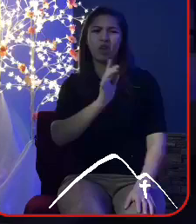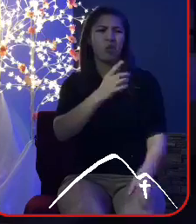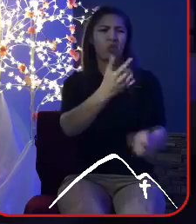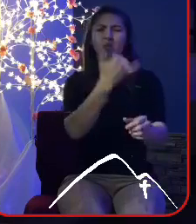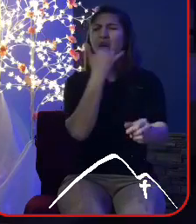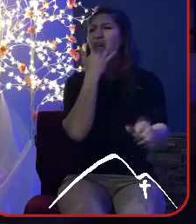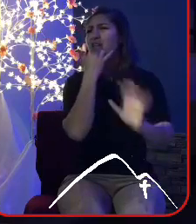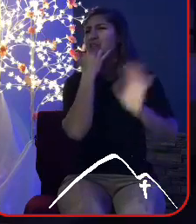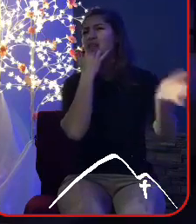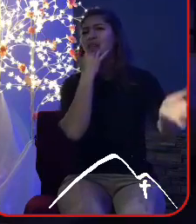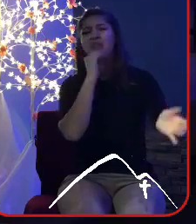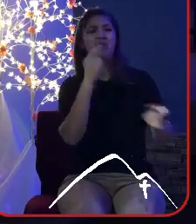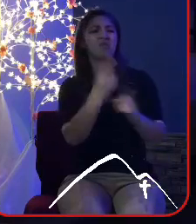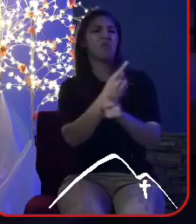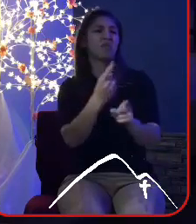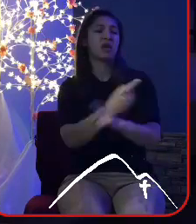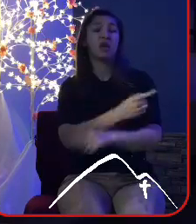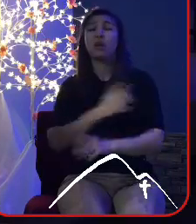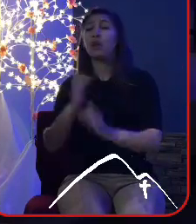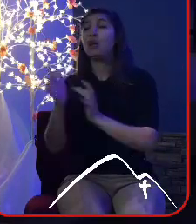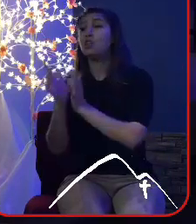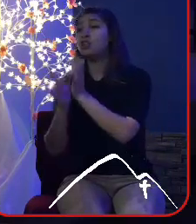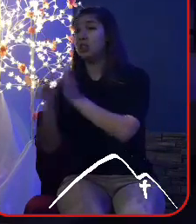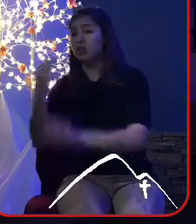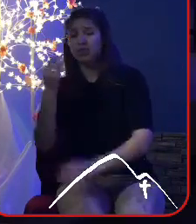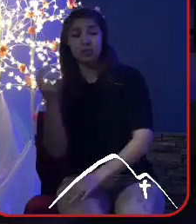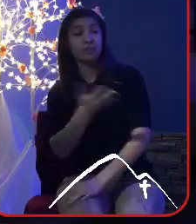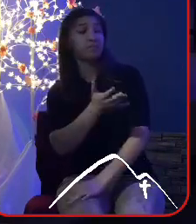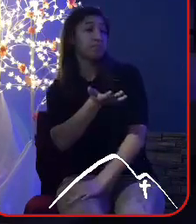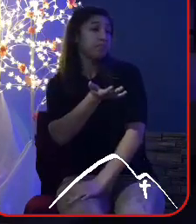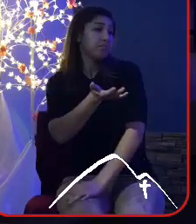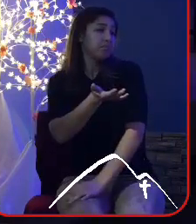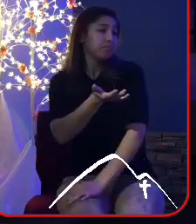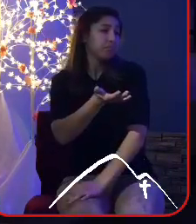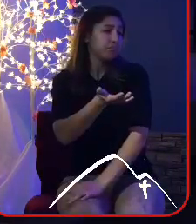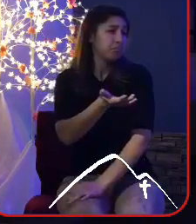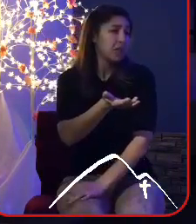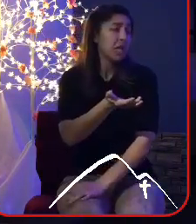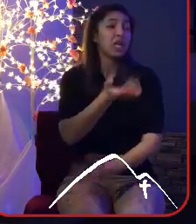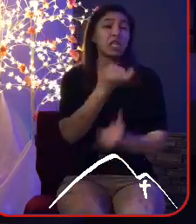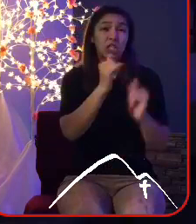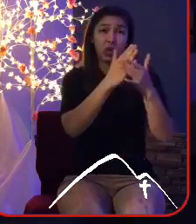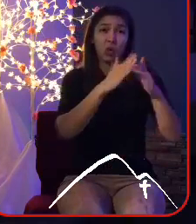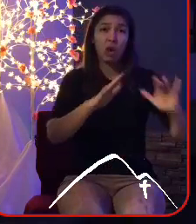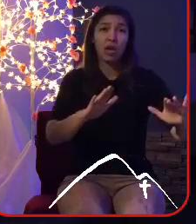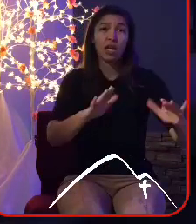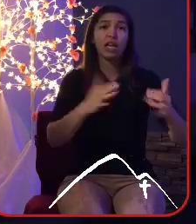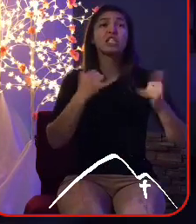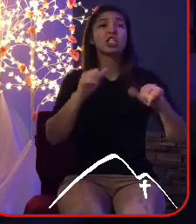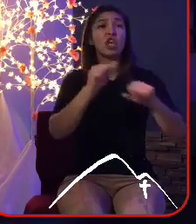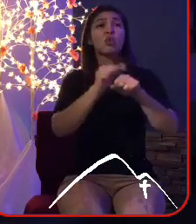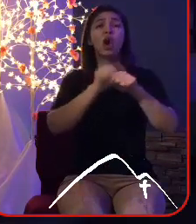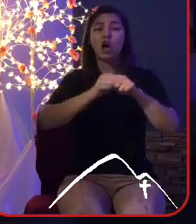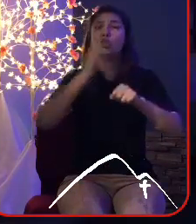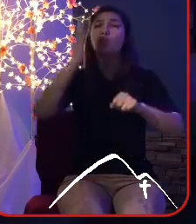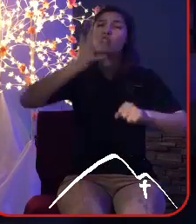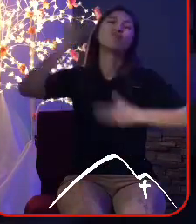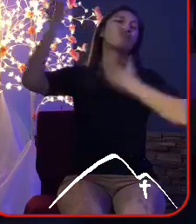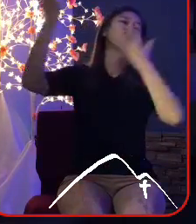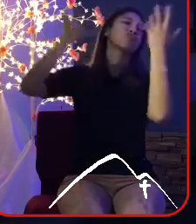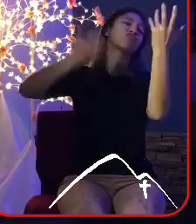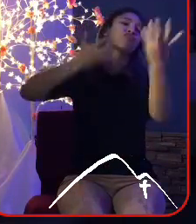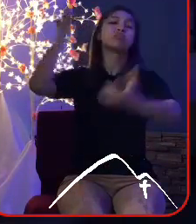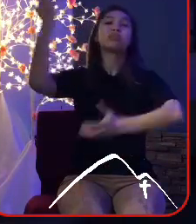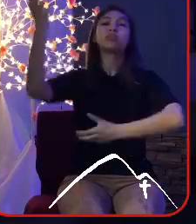incorrect, inappropriate." And Jesus' response was that even if they were to be quiet, the rocks would cry out.